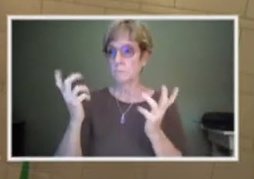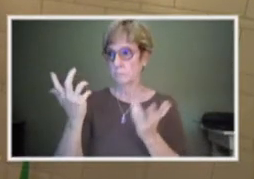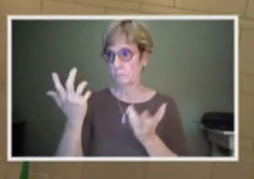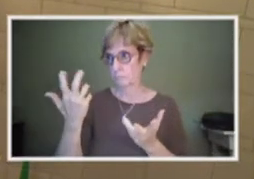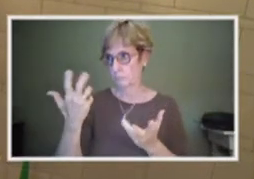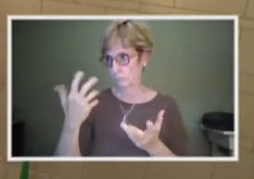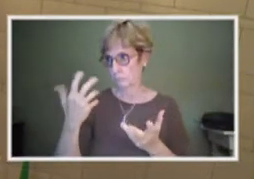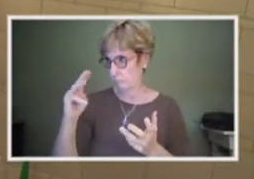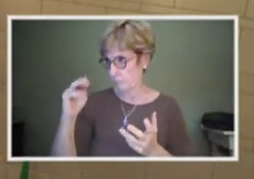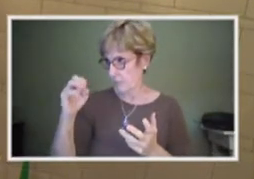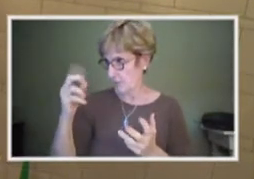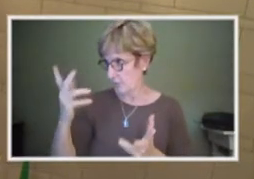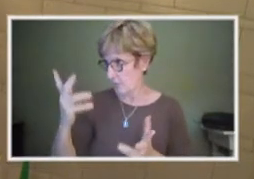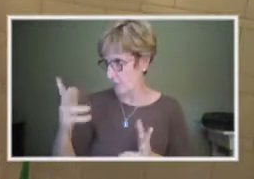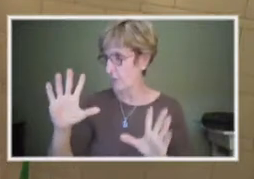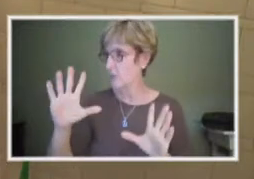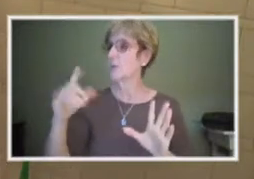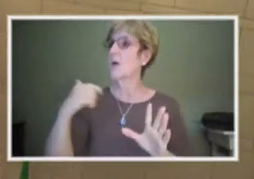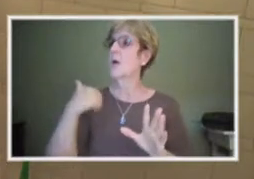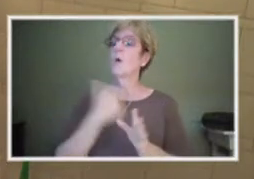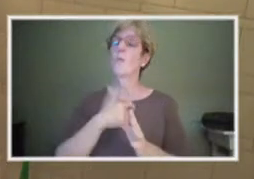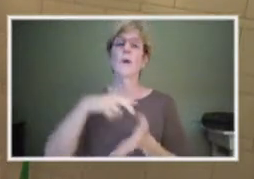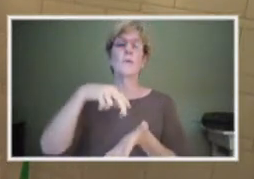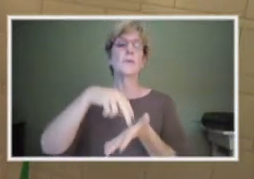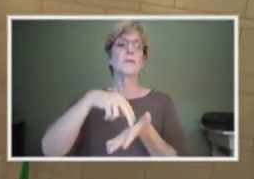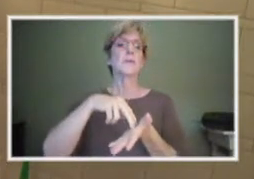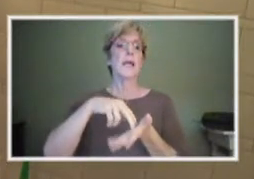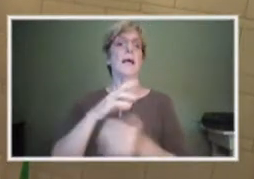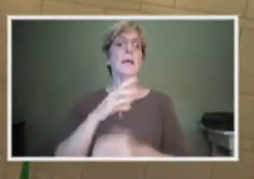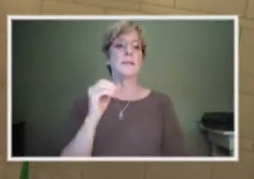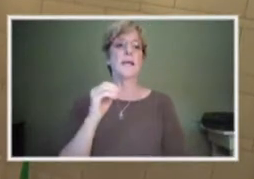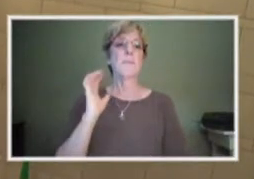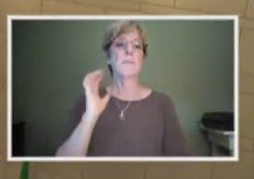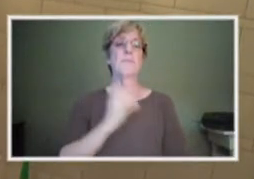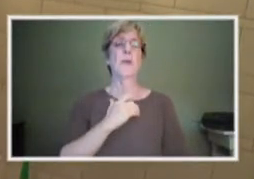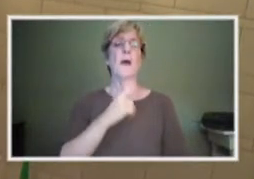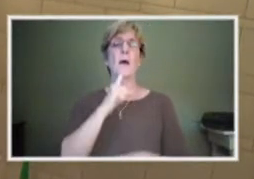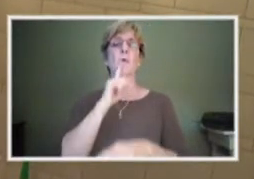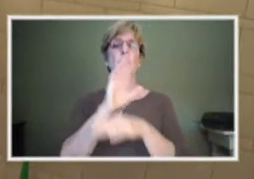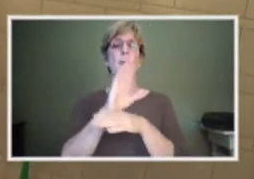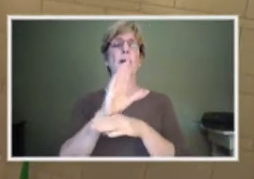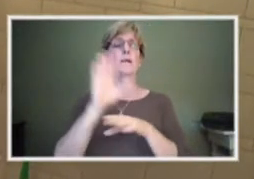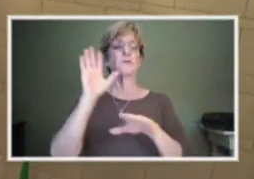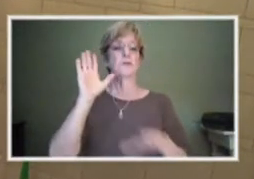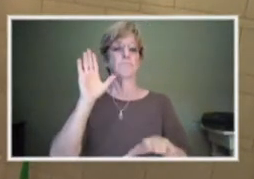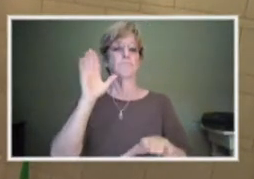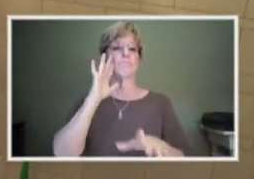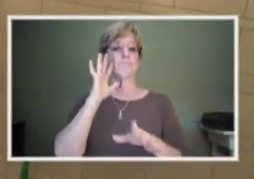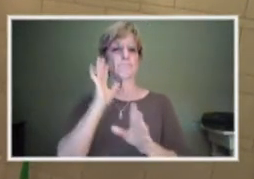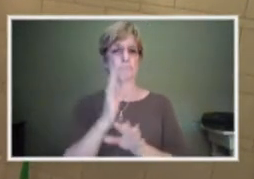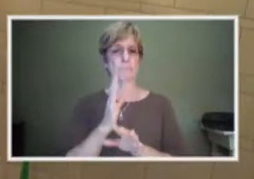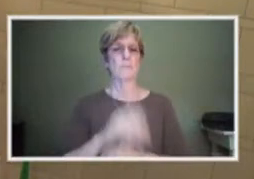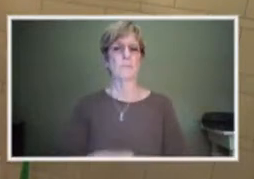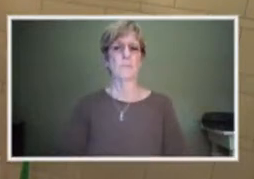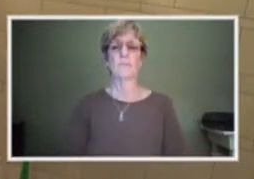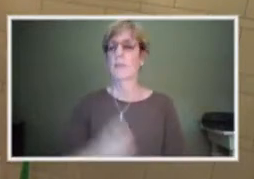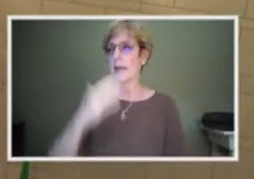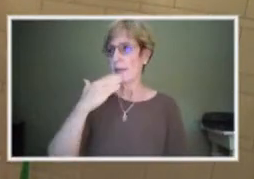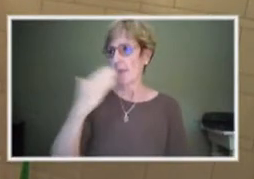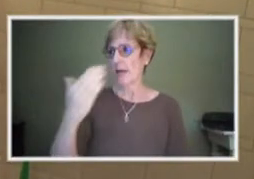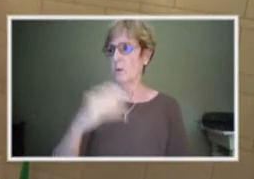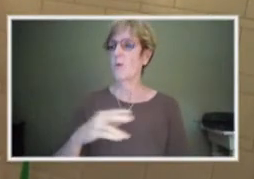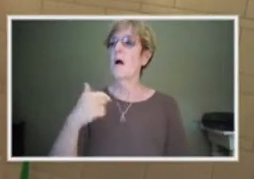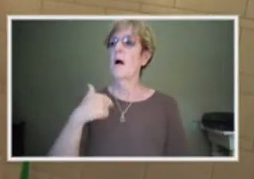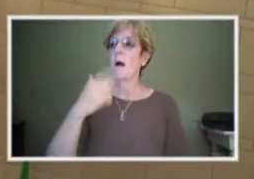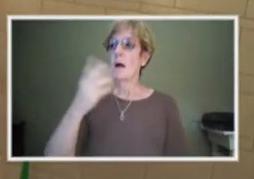Mayfield, if we may stand and have our Pledge of Allegiance. Ms. Mayfield. Thank you, Madam Mayor. I will